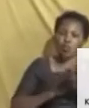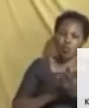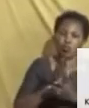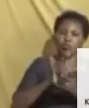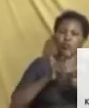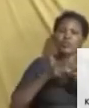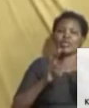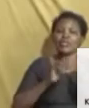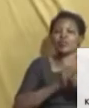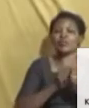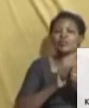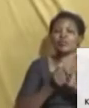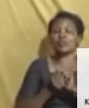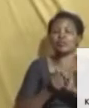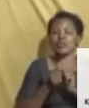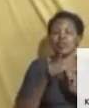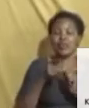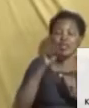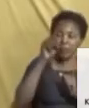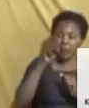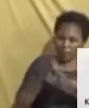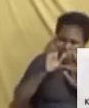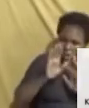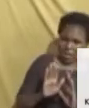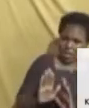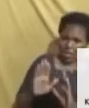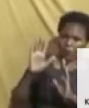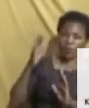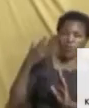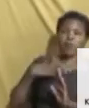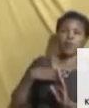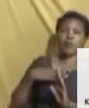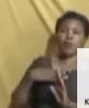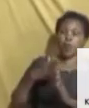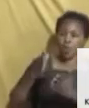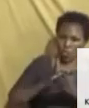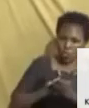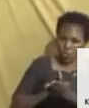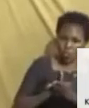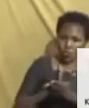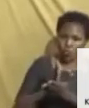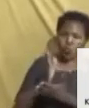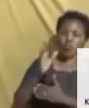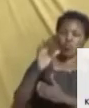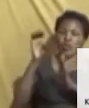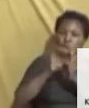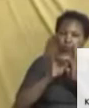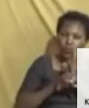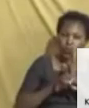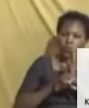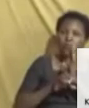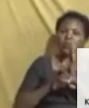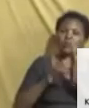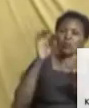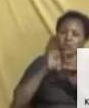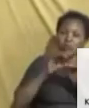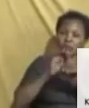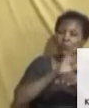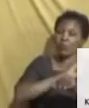He can't. It must be left to the people through the constituent power,